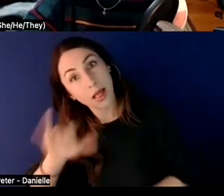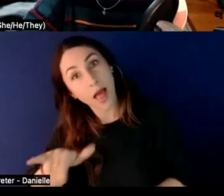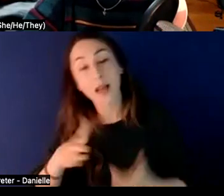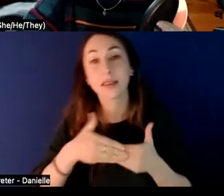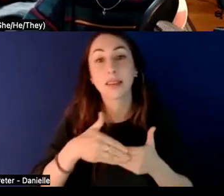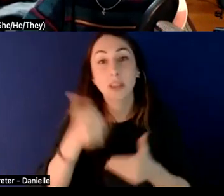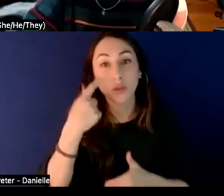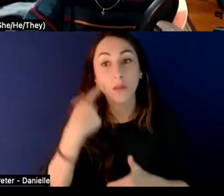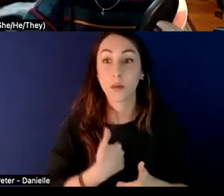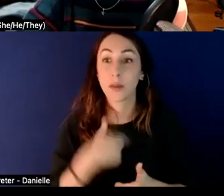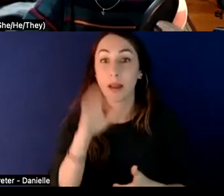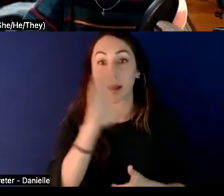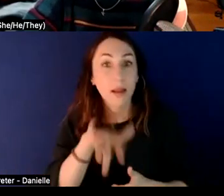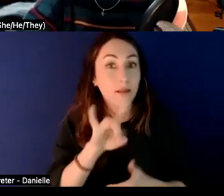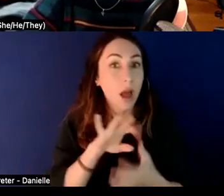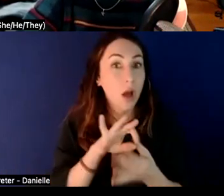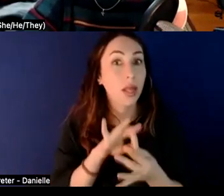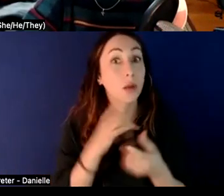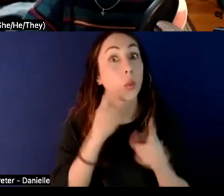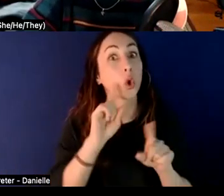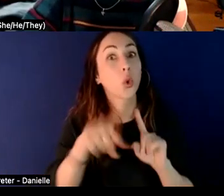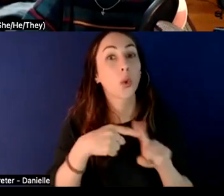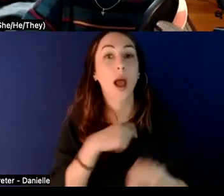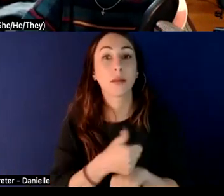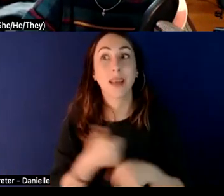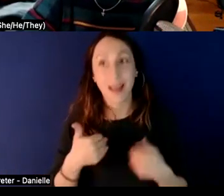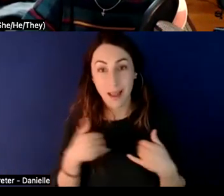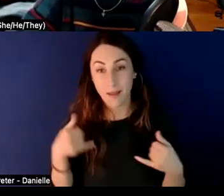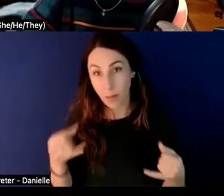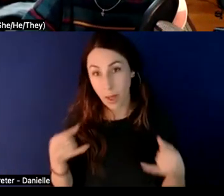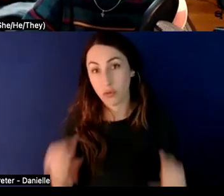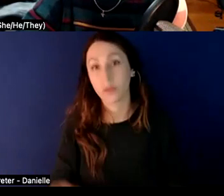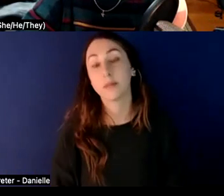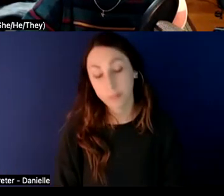me to find relationships at work when I have boundaries.